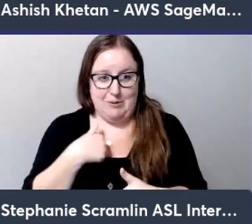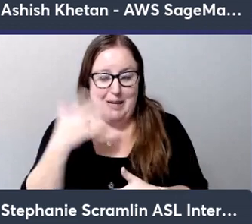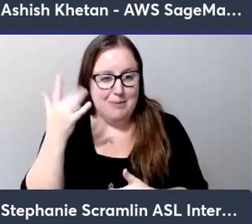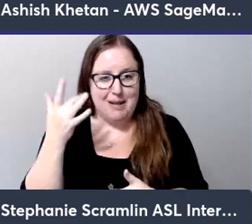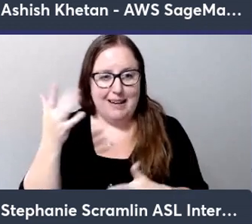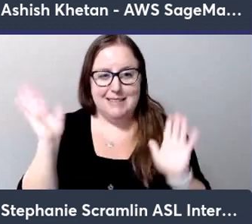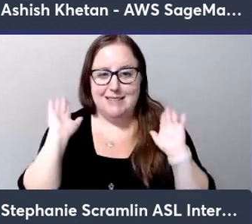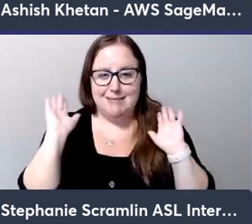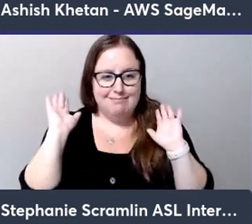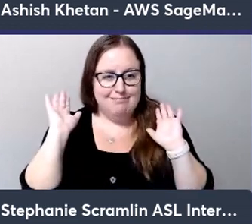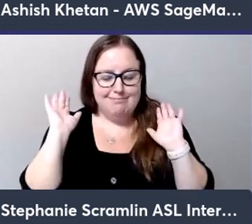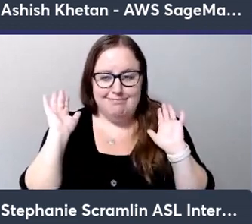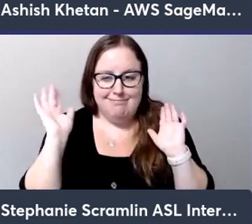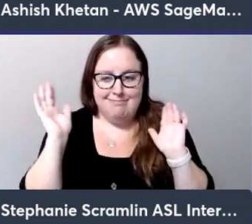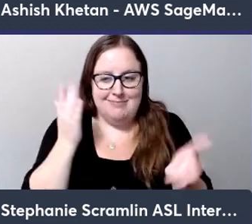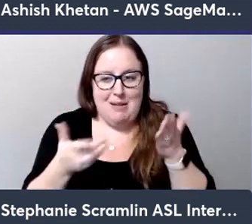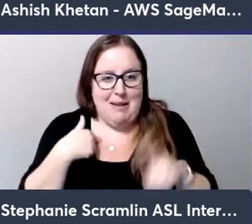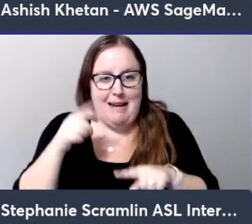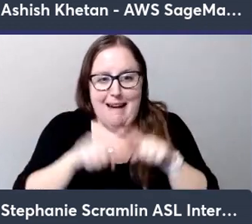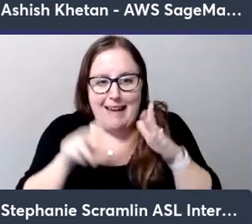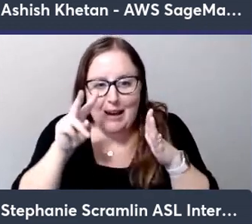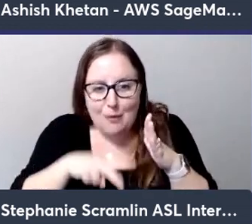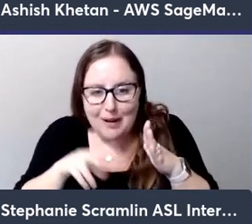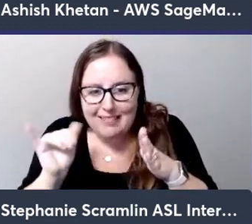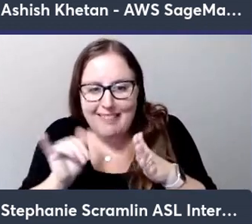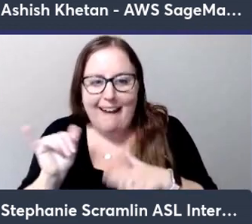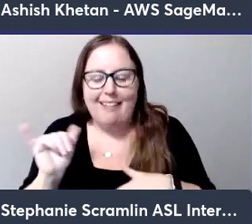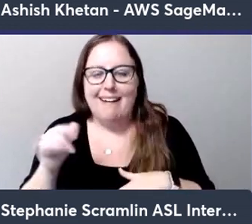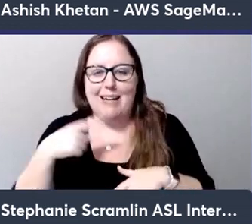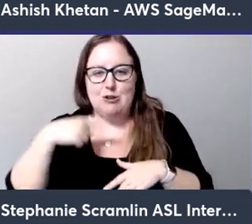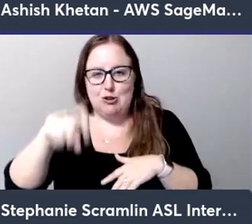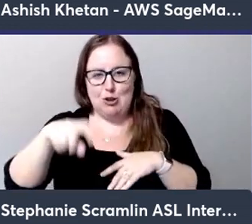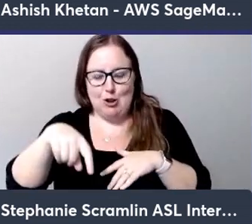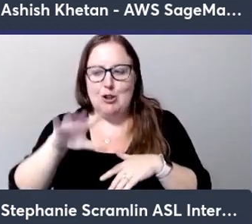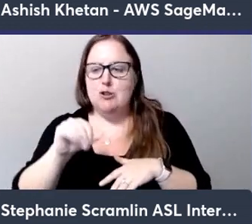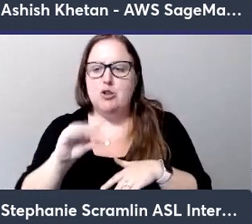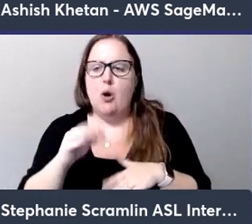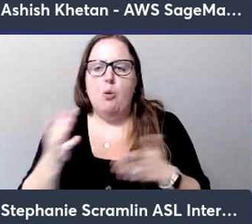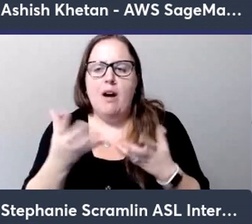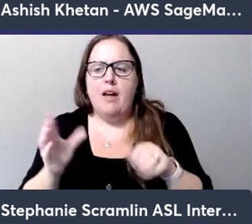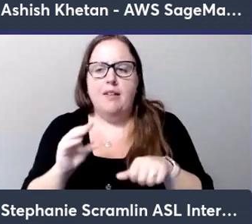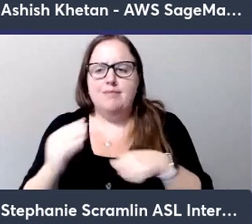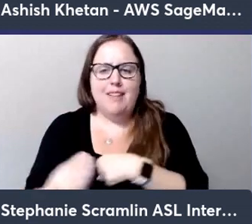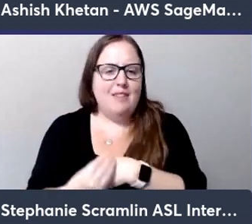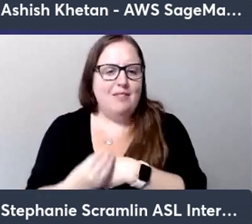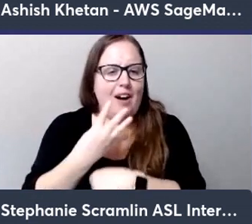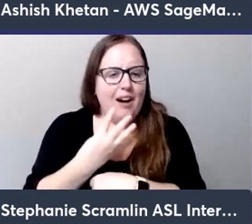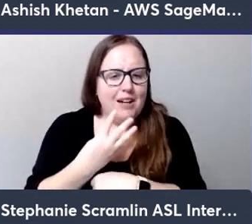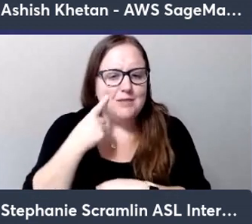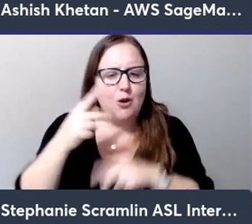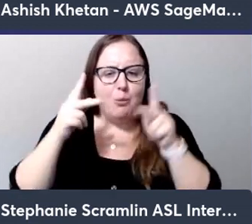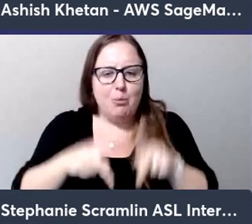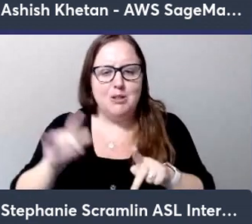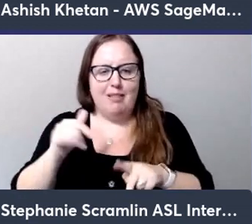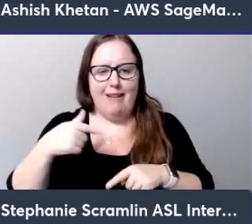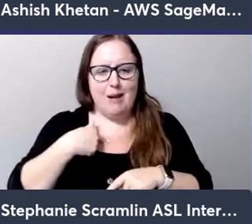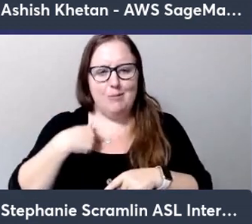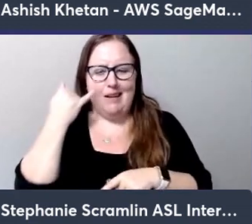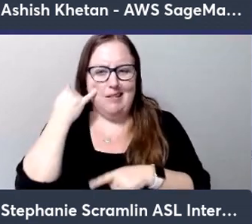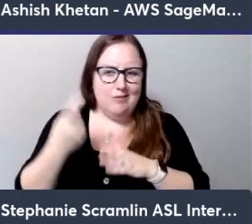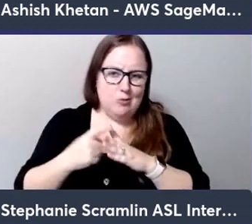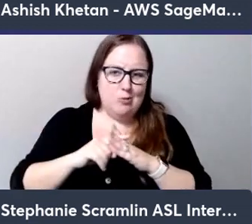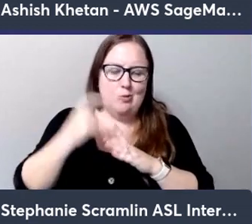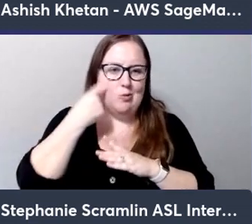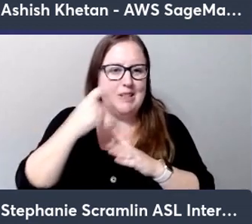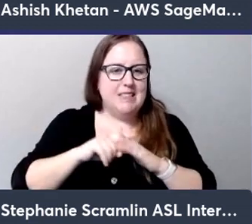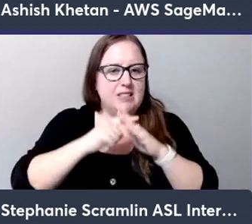don't know that I am able to read it as I should. So what advice would you have for someone like me that was just getting started